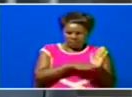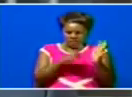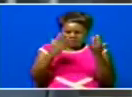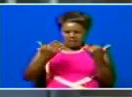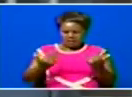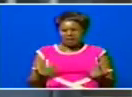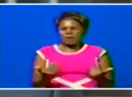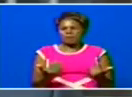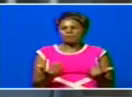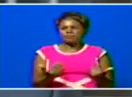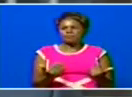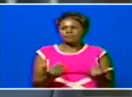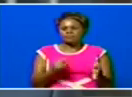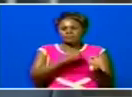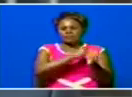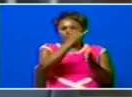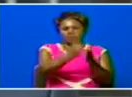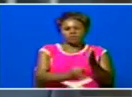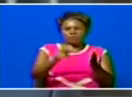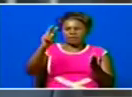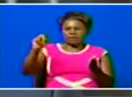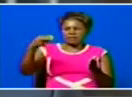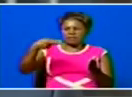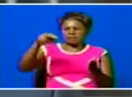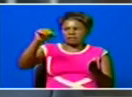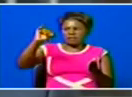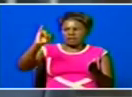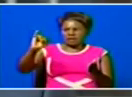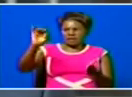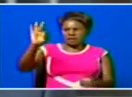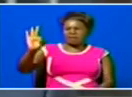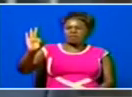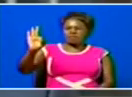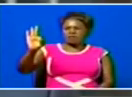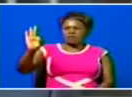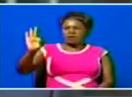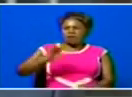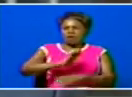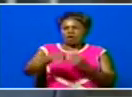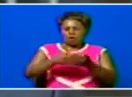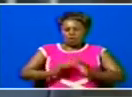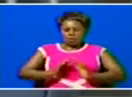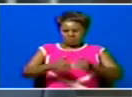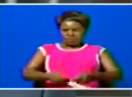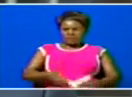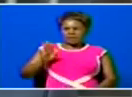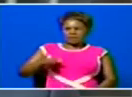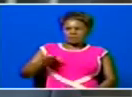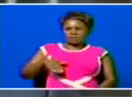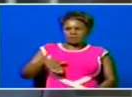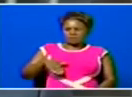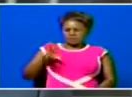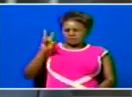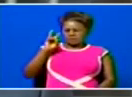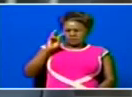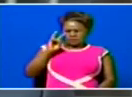now an insurance, NHIF-based insurance program for all pregnant mothers. We have noticed